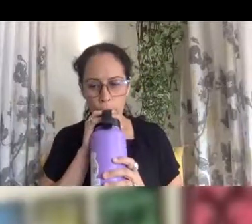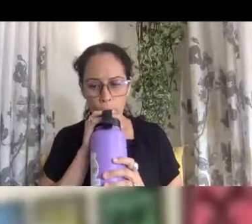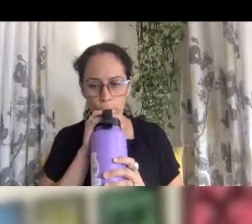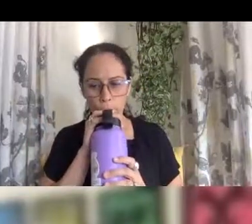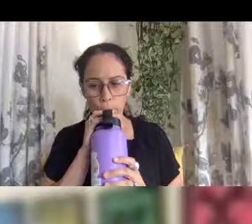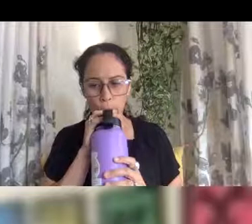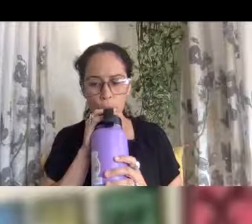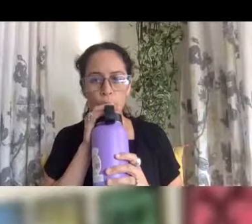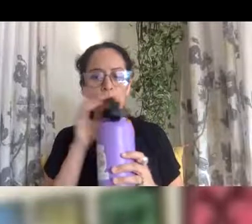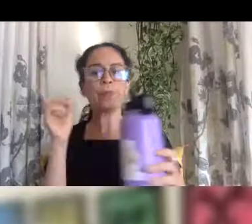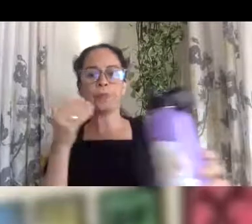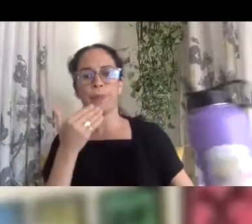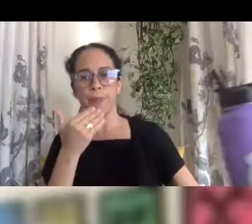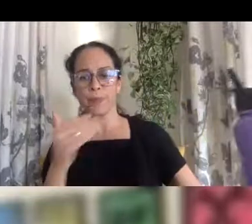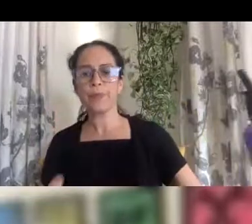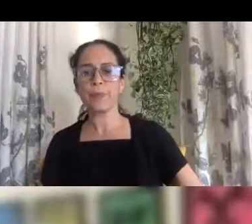Okay, thank you.